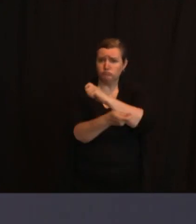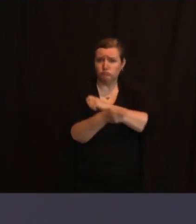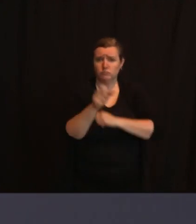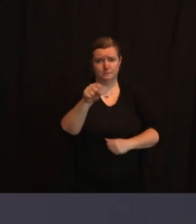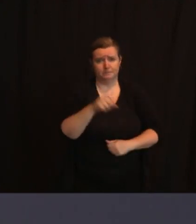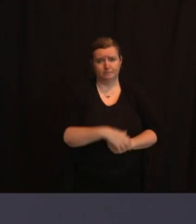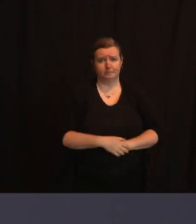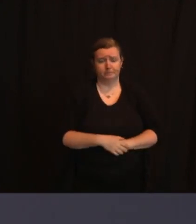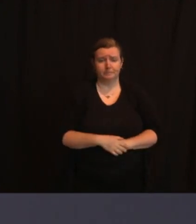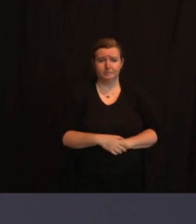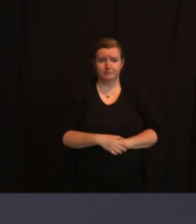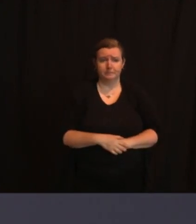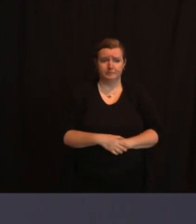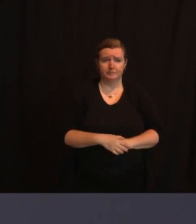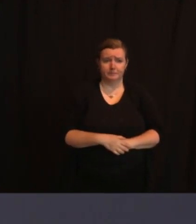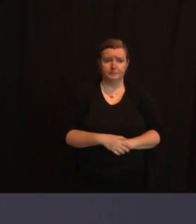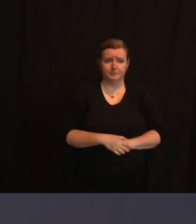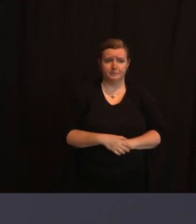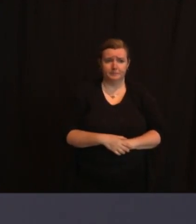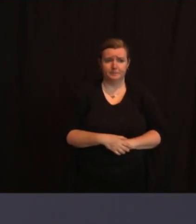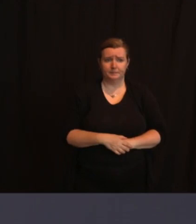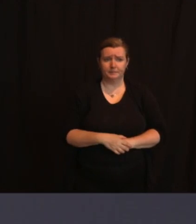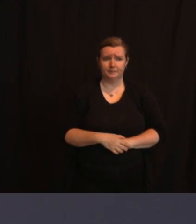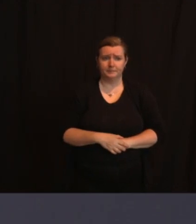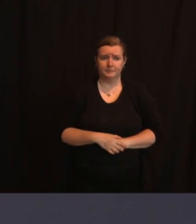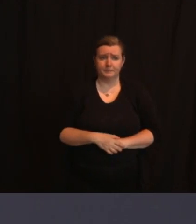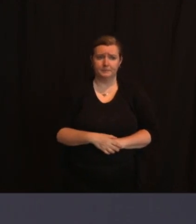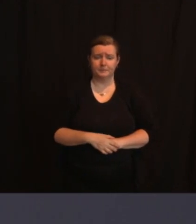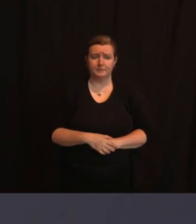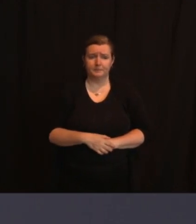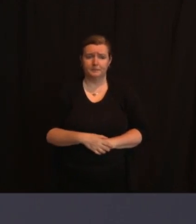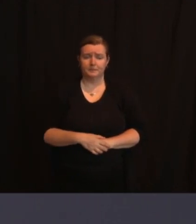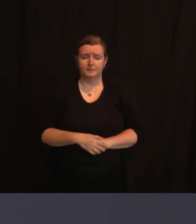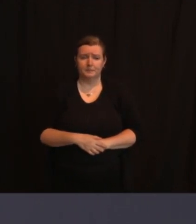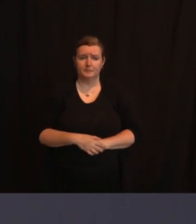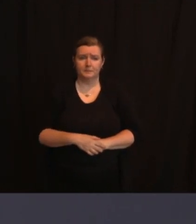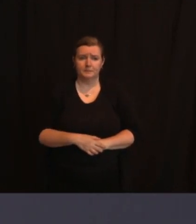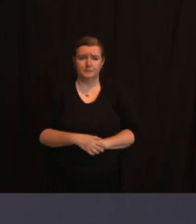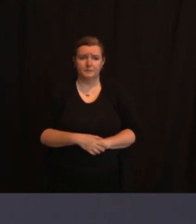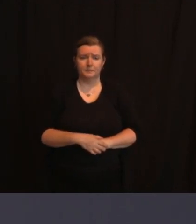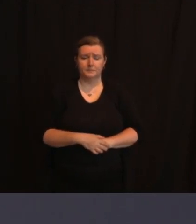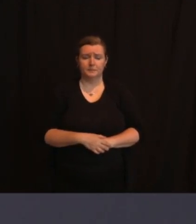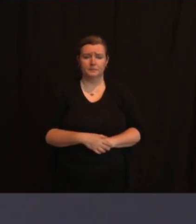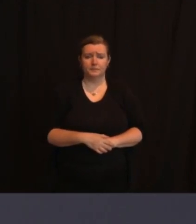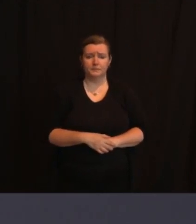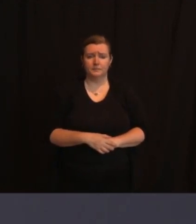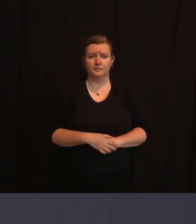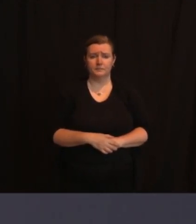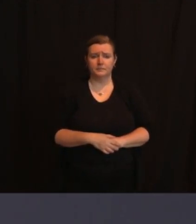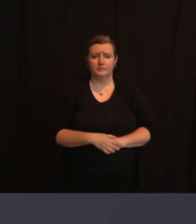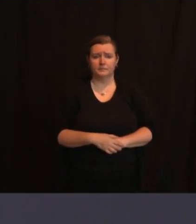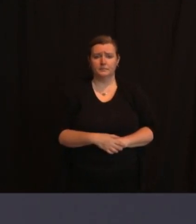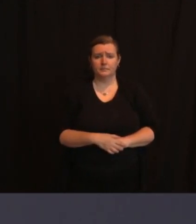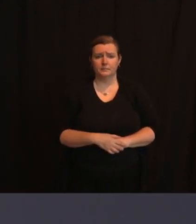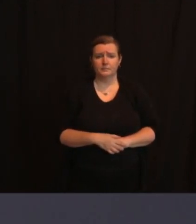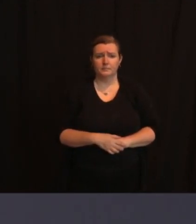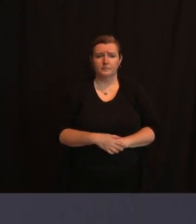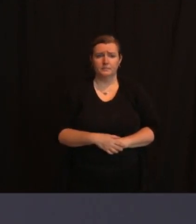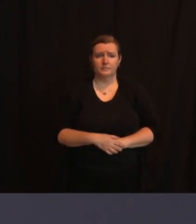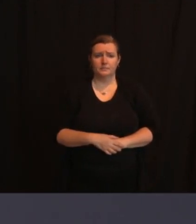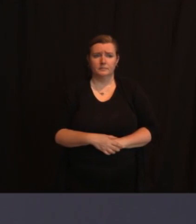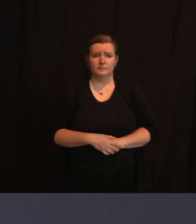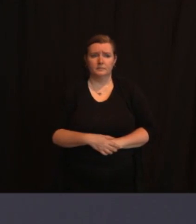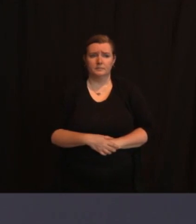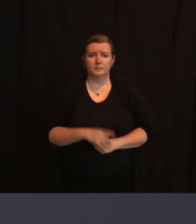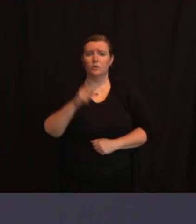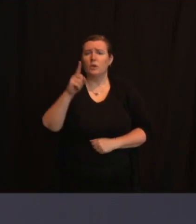Secondly, I don't have a particular answer on UNIQLO. You mean UNIQLO, the facility, or the report that Sharif put out based on what happened at UNIQLO? The report itself.